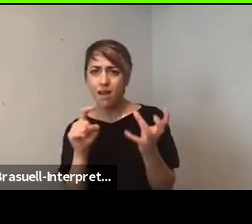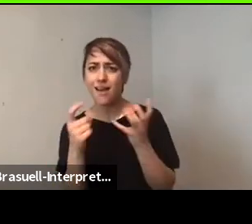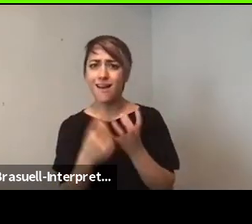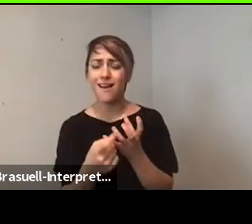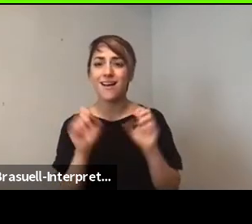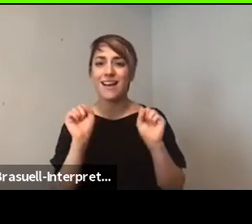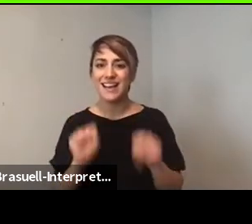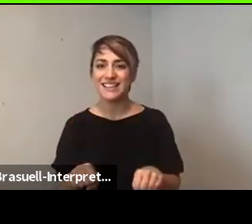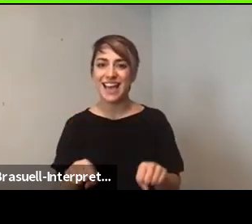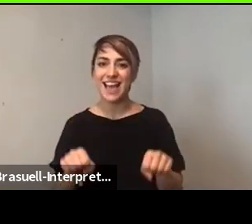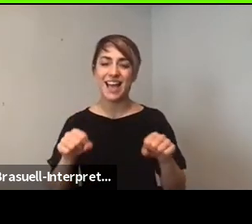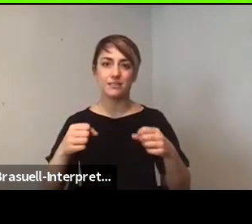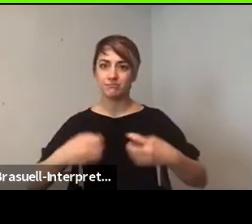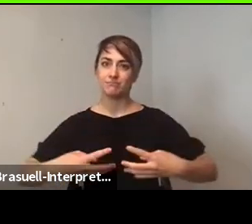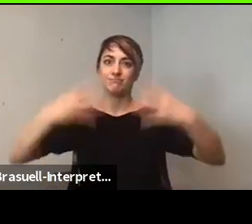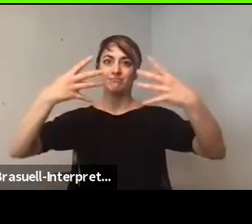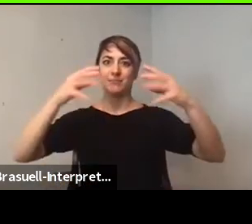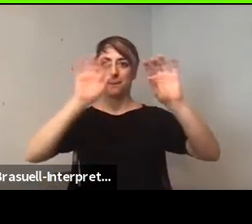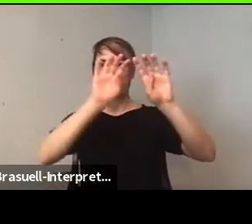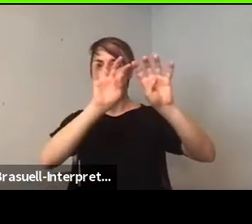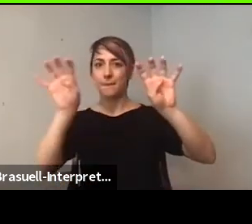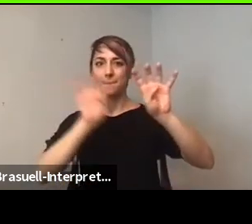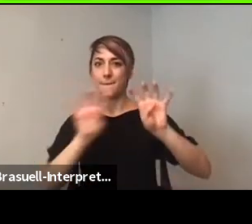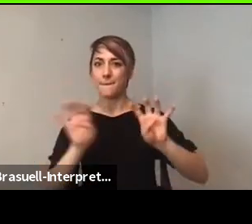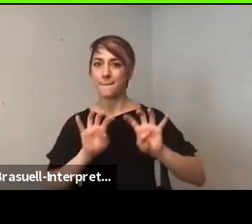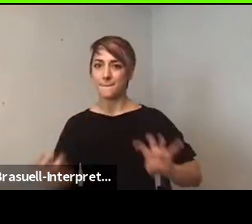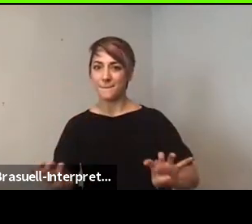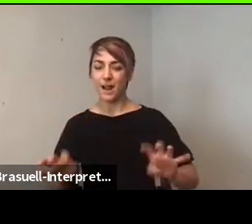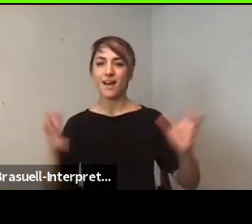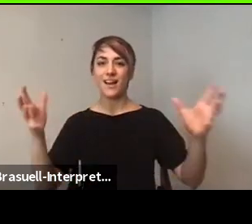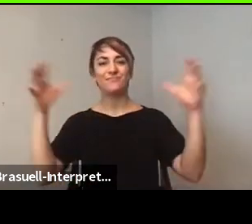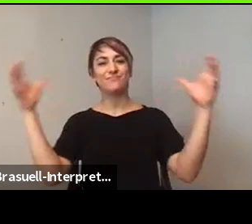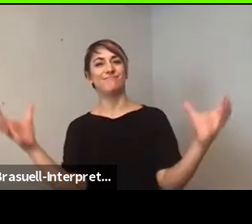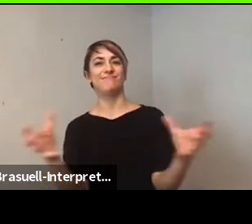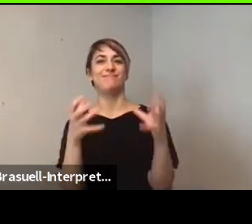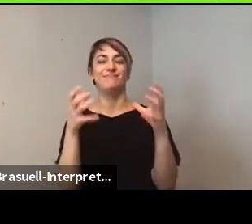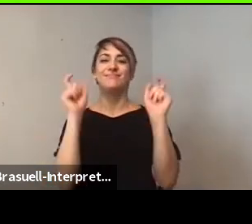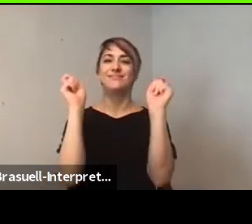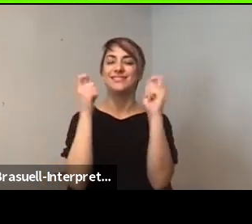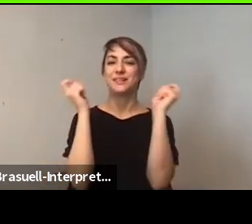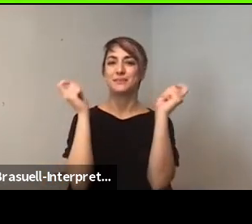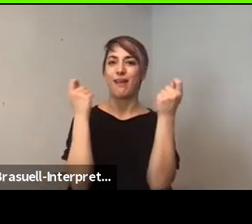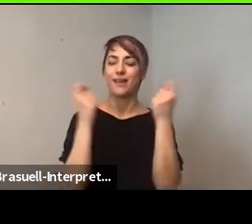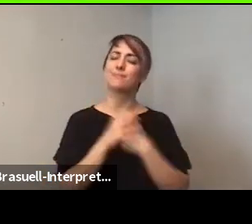then you see them and you get together. So,